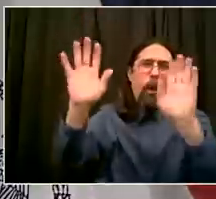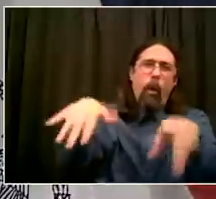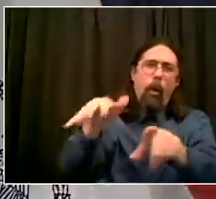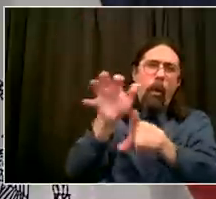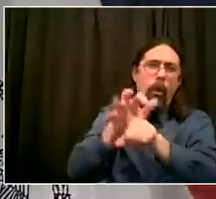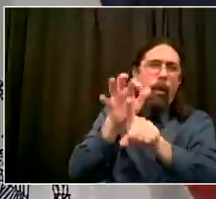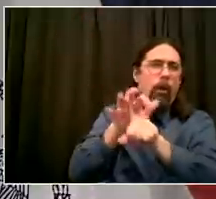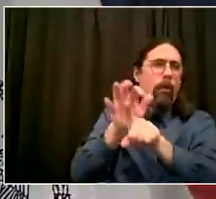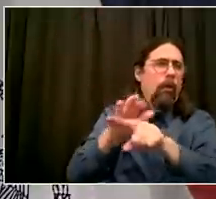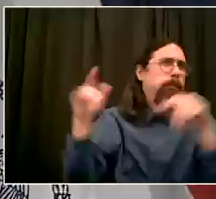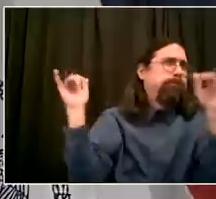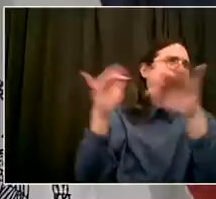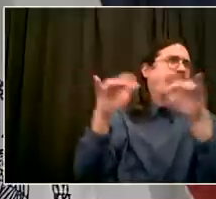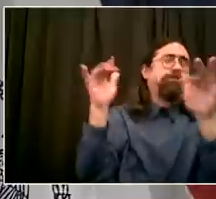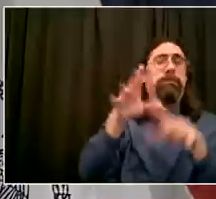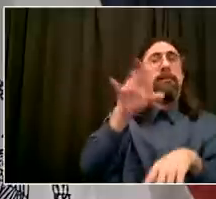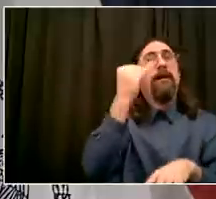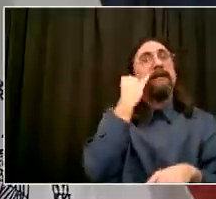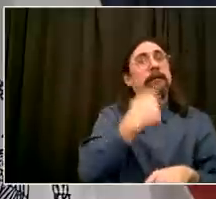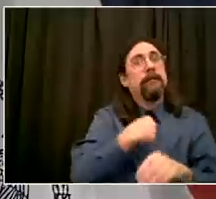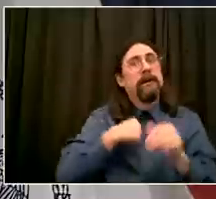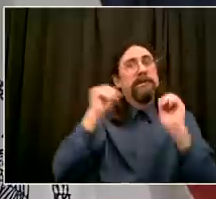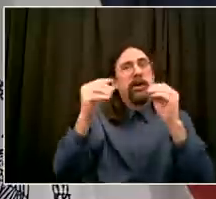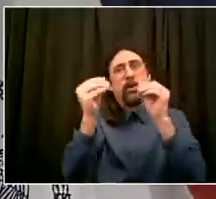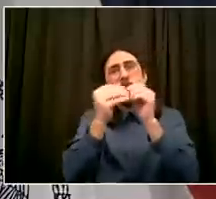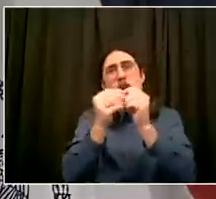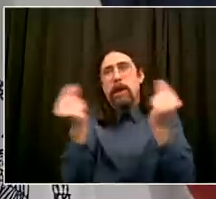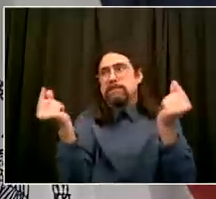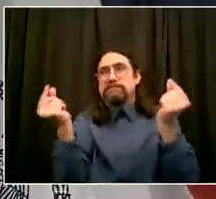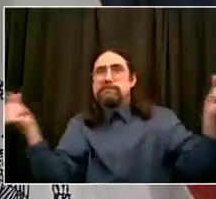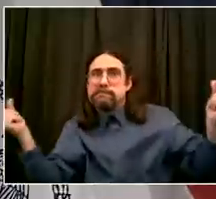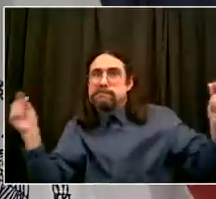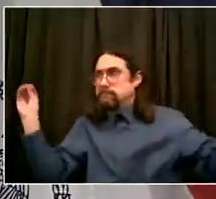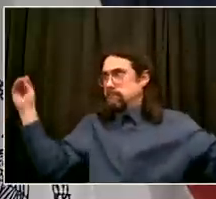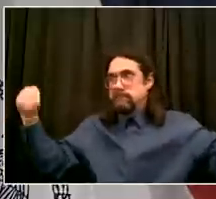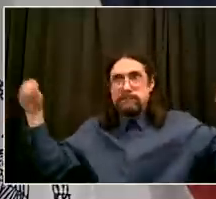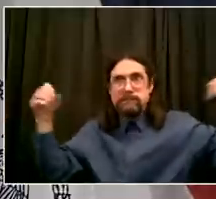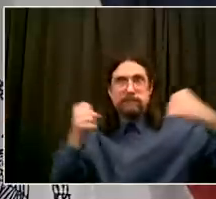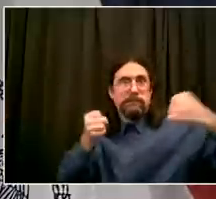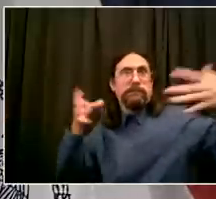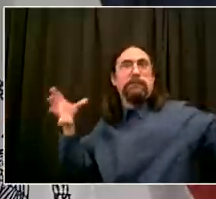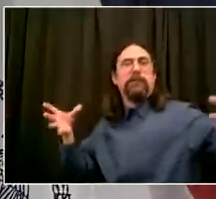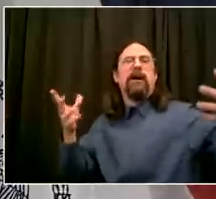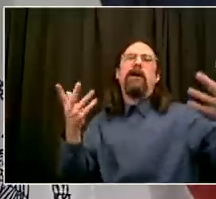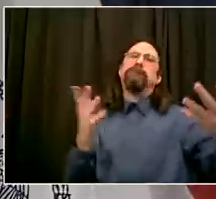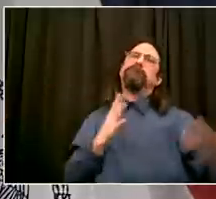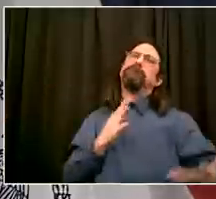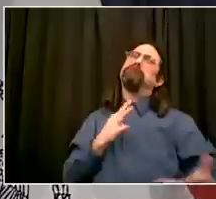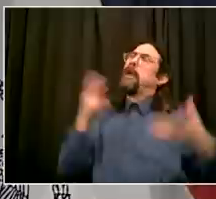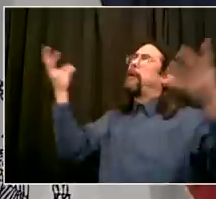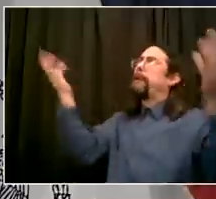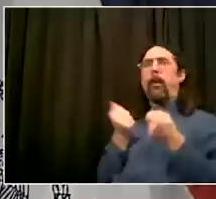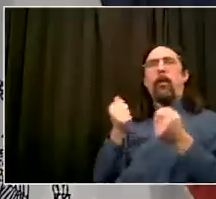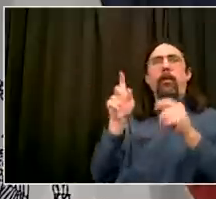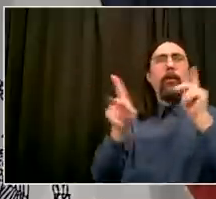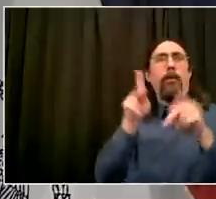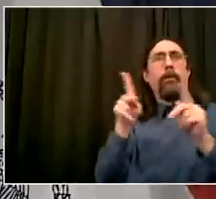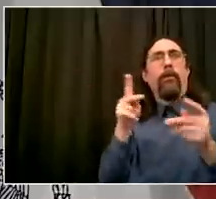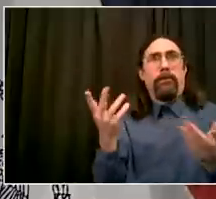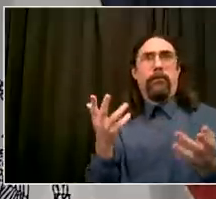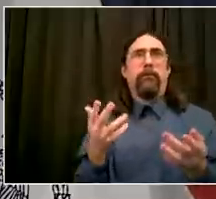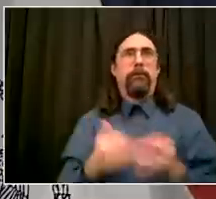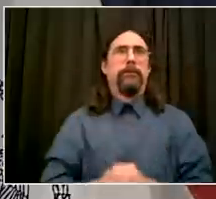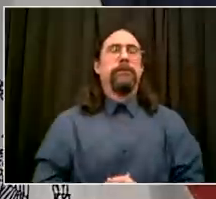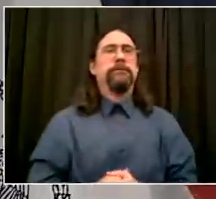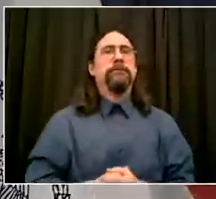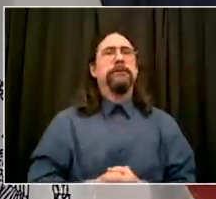good morning, everybody. Let's go Mets. My question is about accessibility to the Citi Field site and then other sites across the